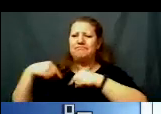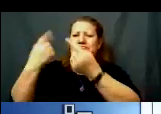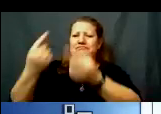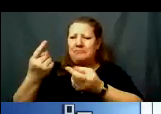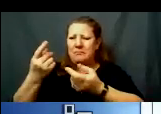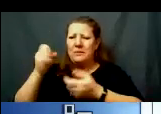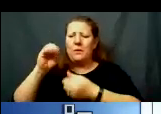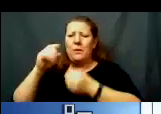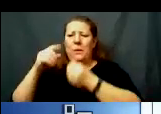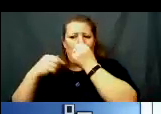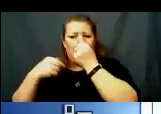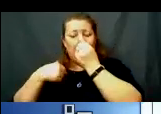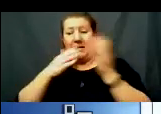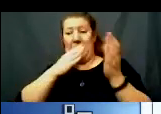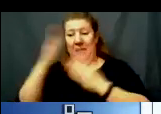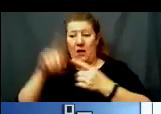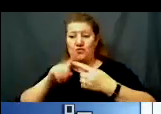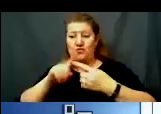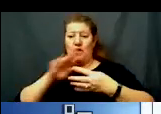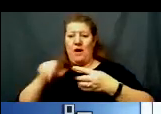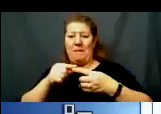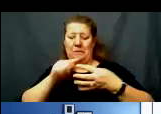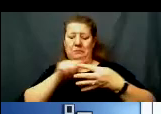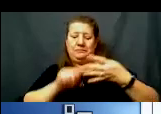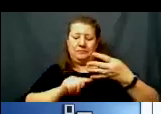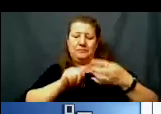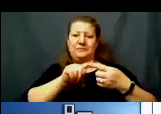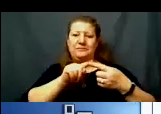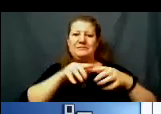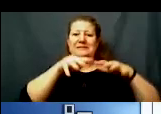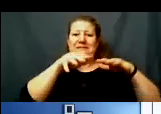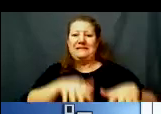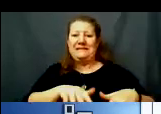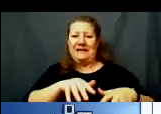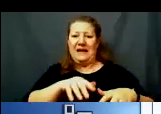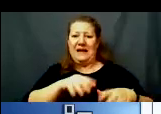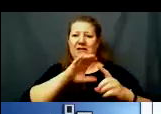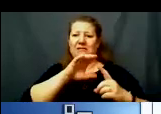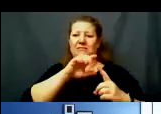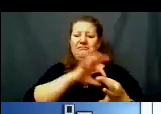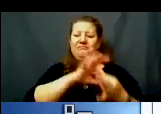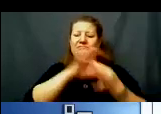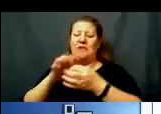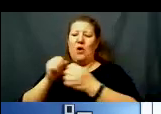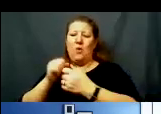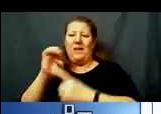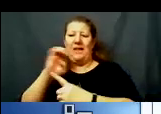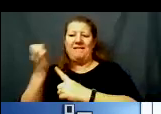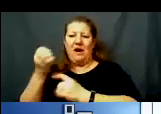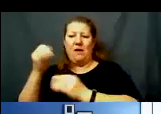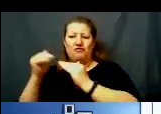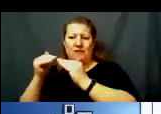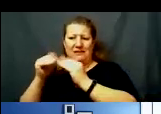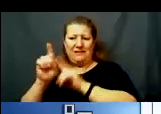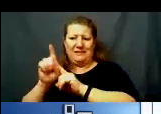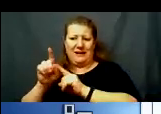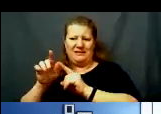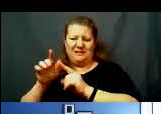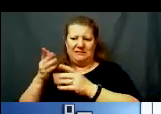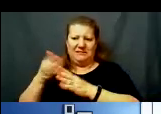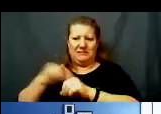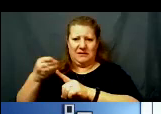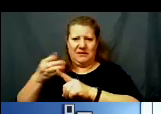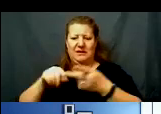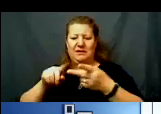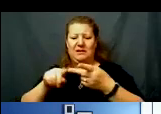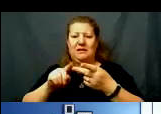going to talk first about settler colonialism and connect that to environmental justice as a field, and then talk about this concept of